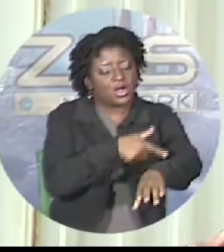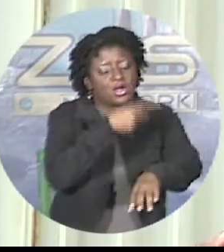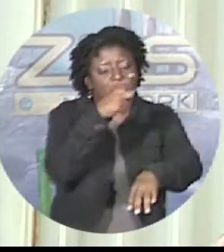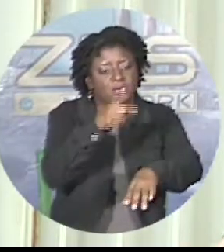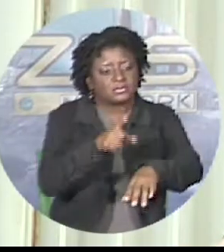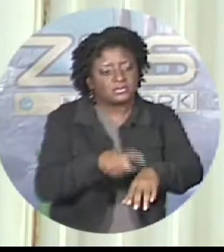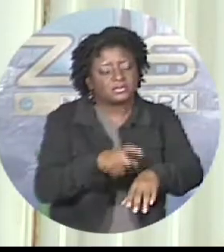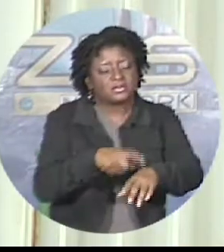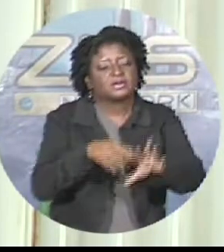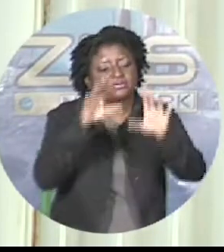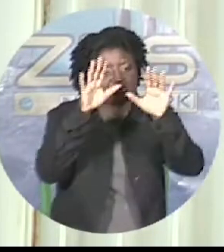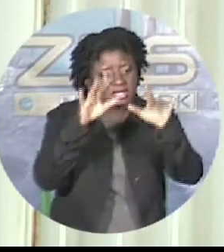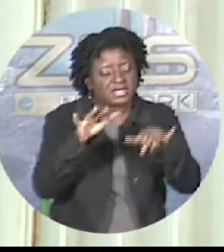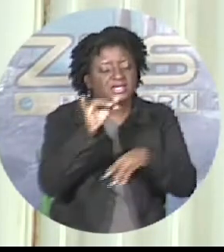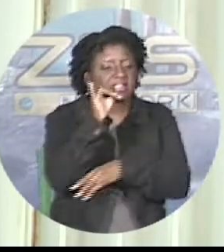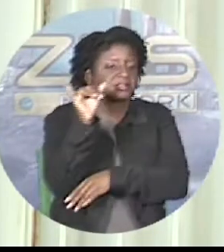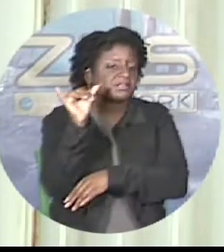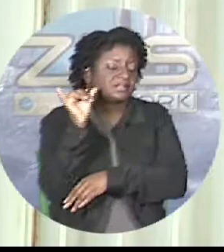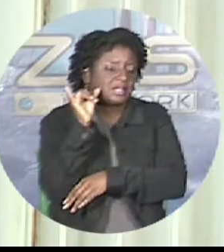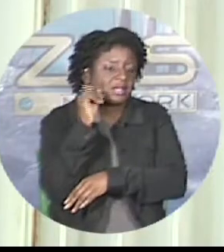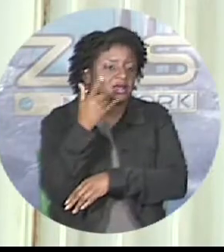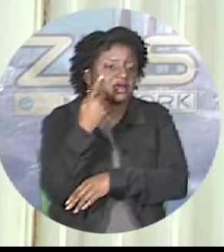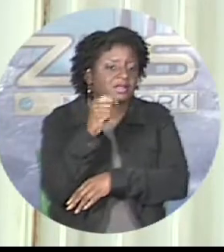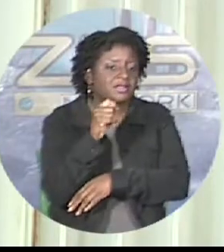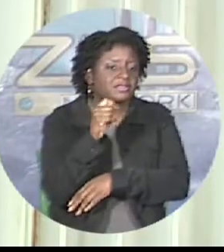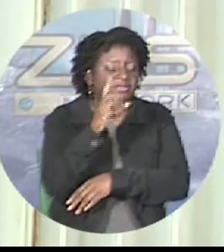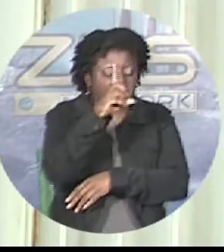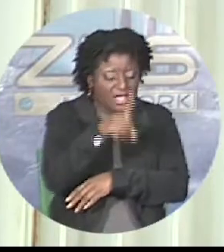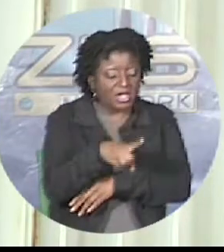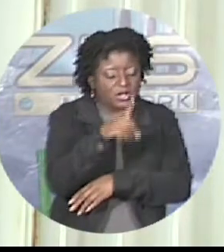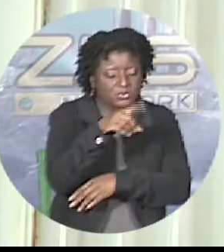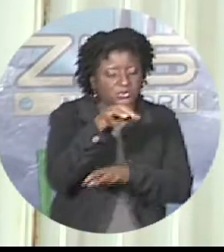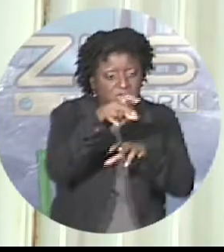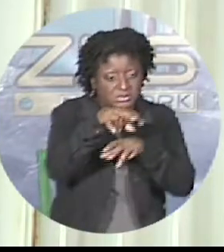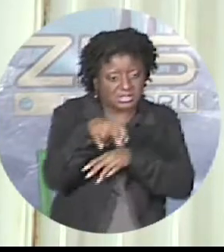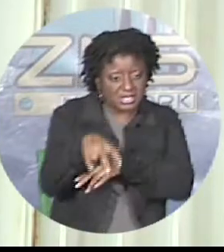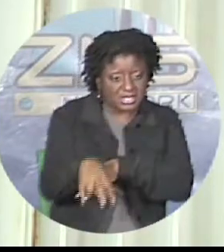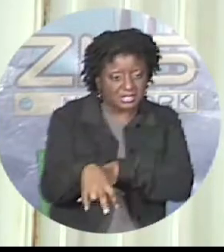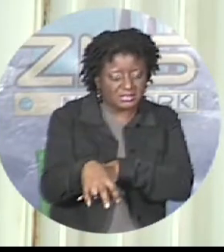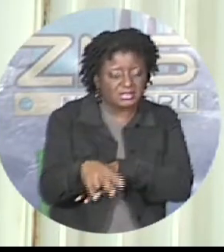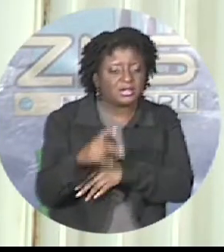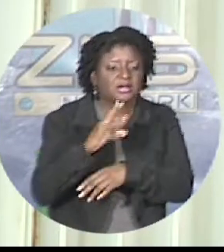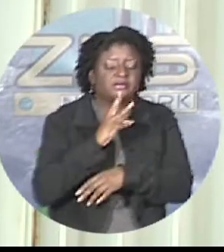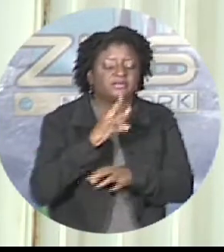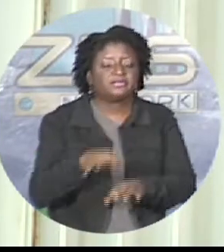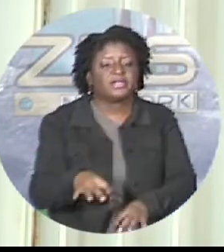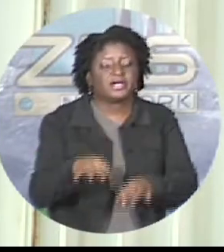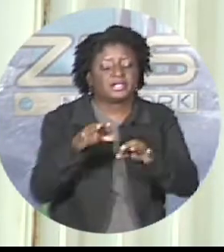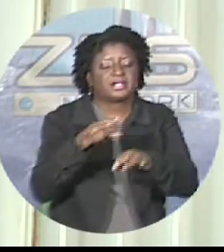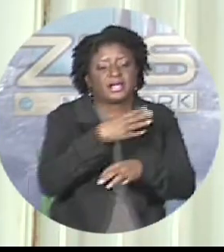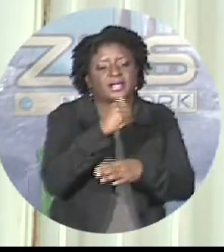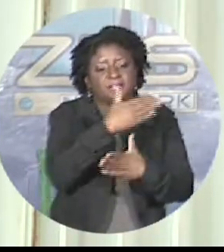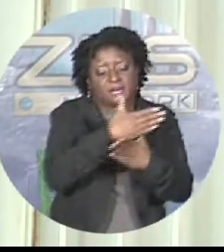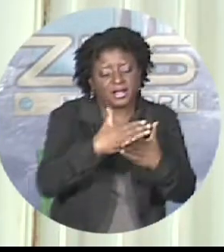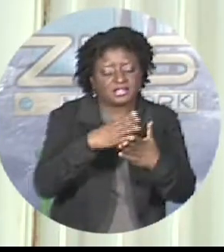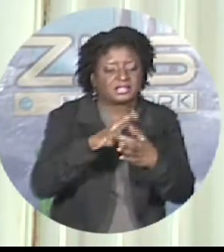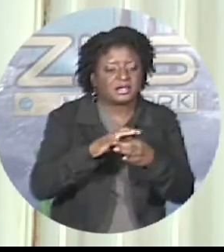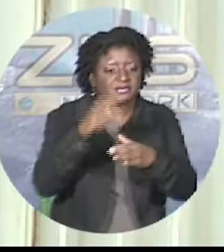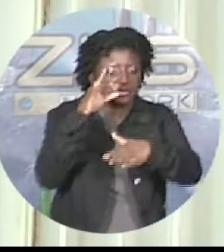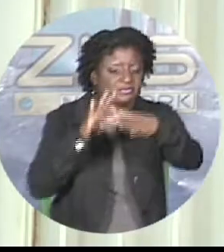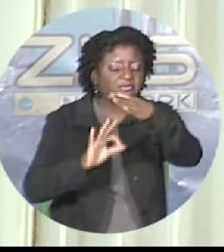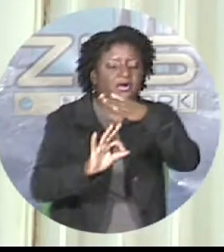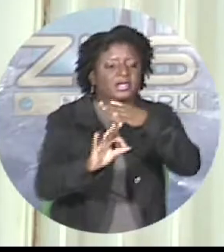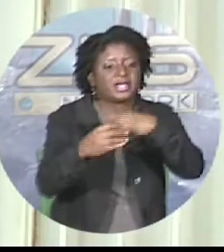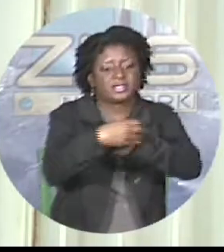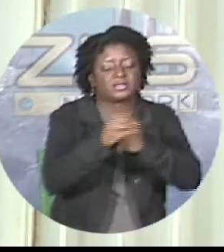yesterday, the downstairs was flooded and also parts of the forecast office, so they were